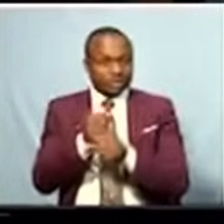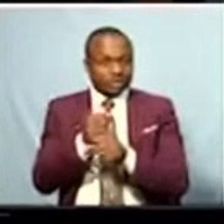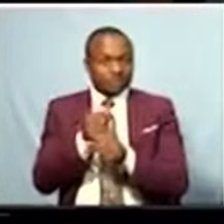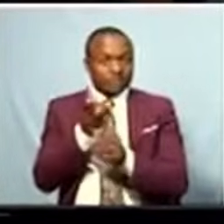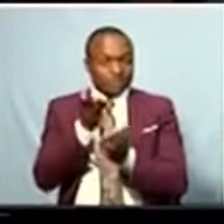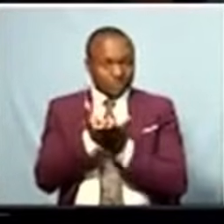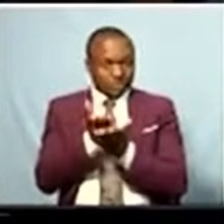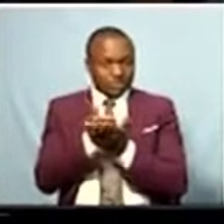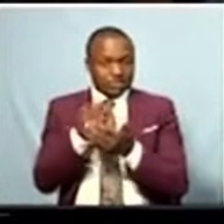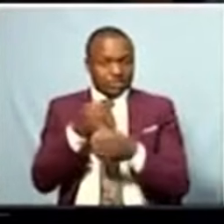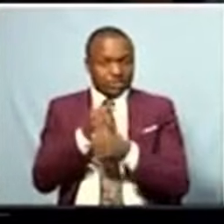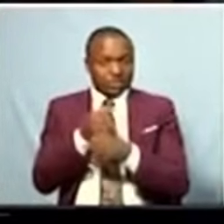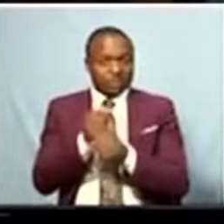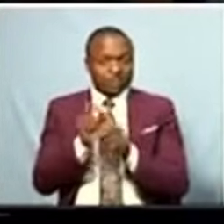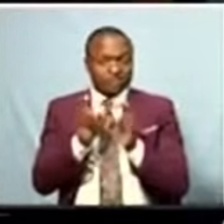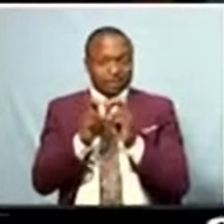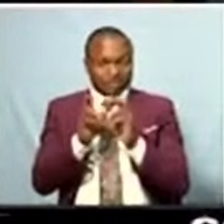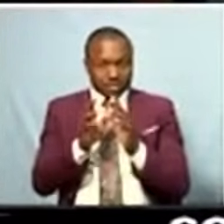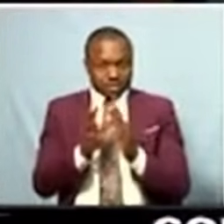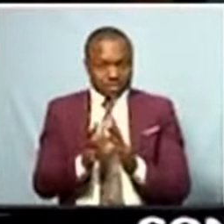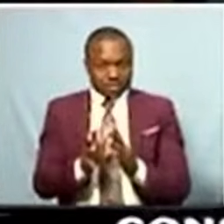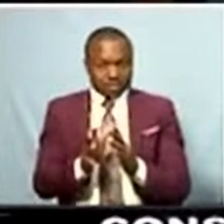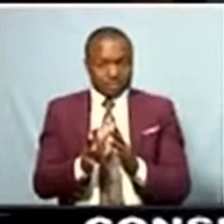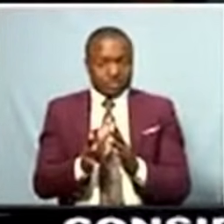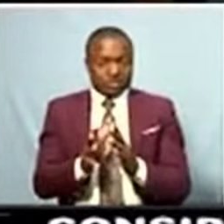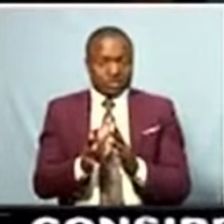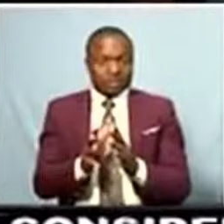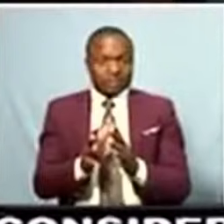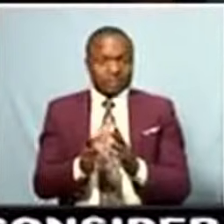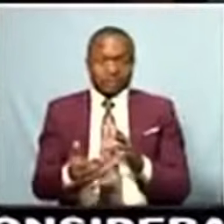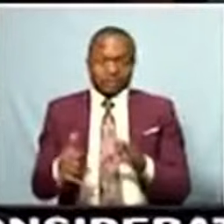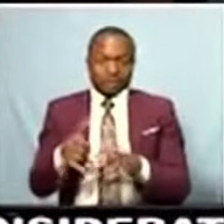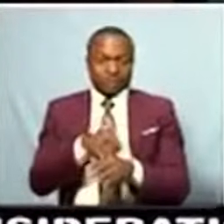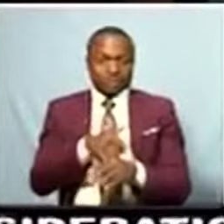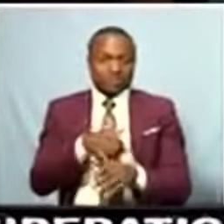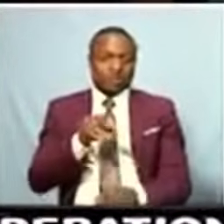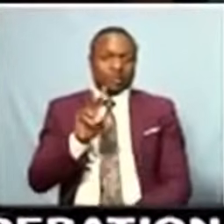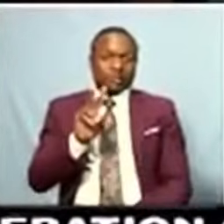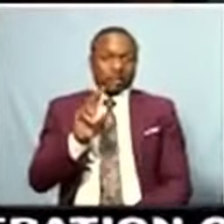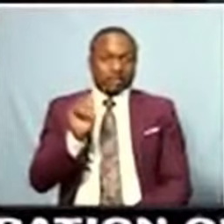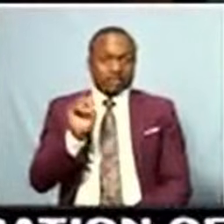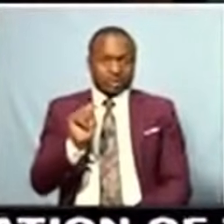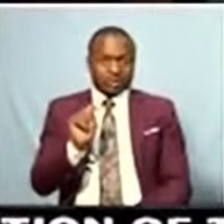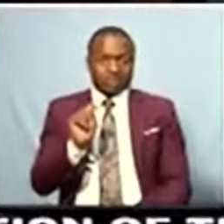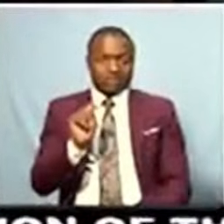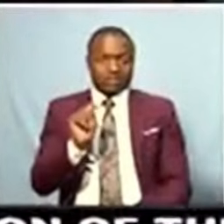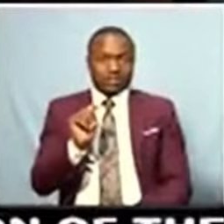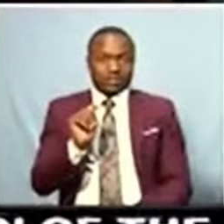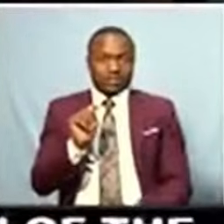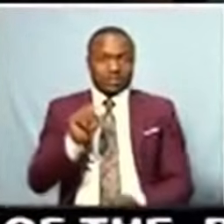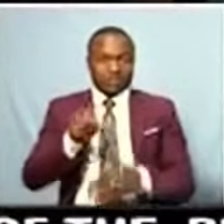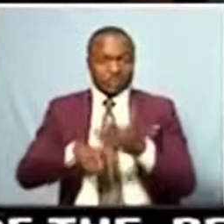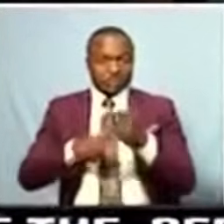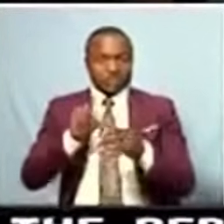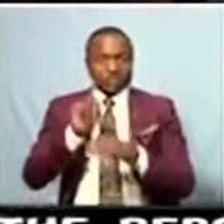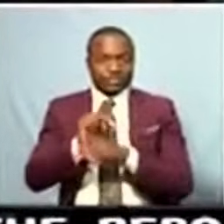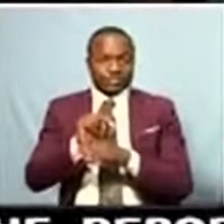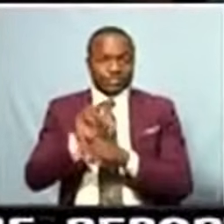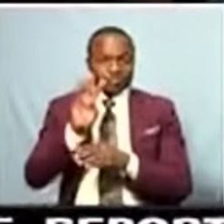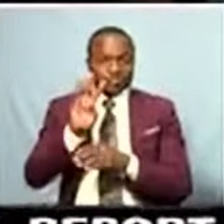made by the contractor that they incurred VAT expenses on the project to amounts totaling $4